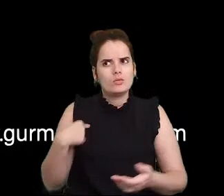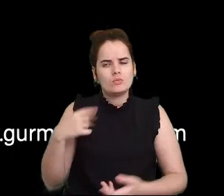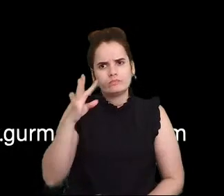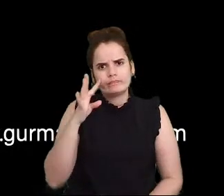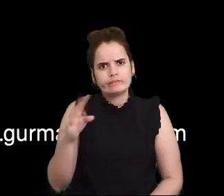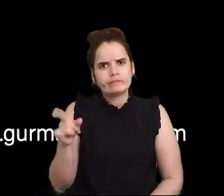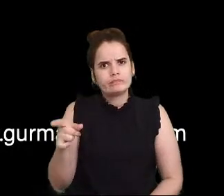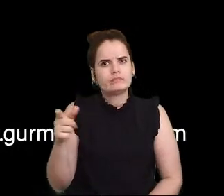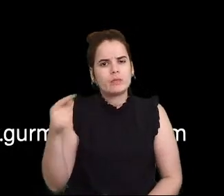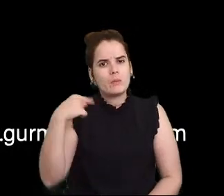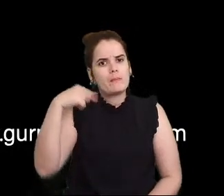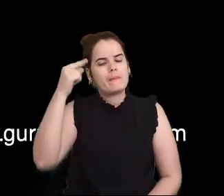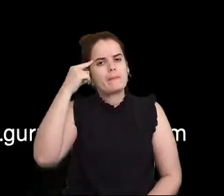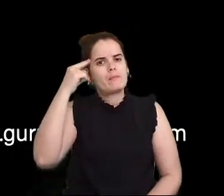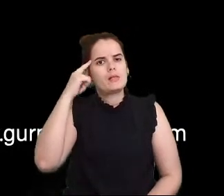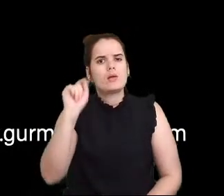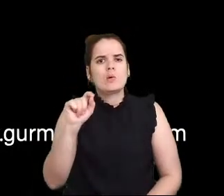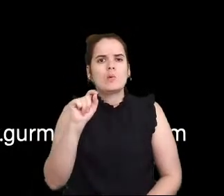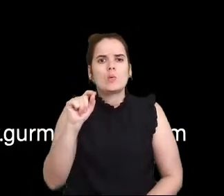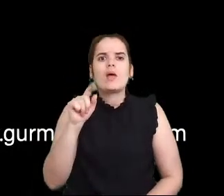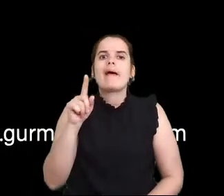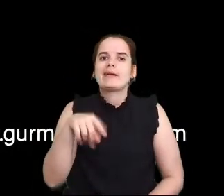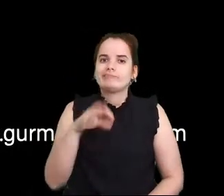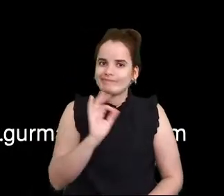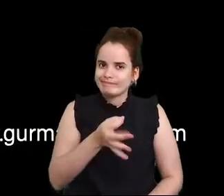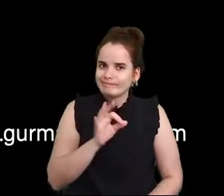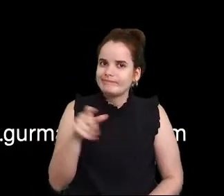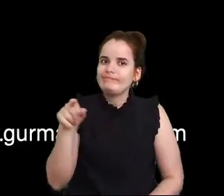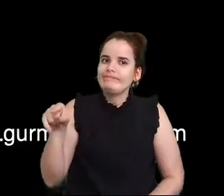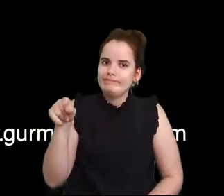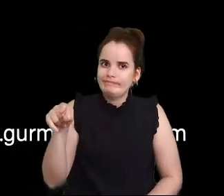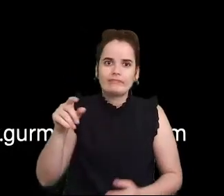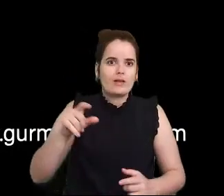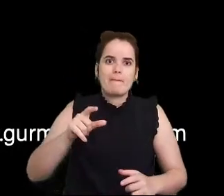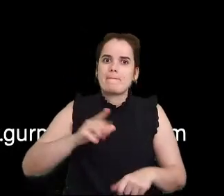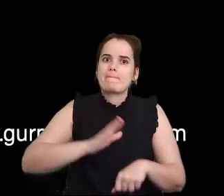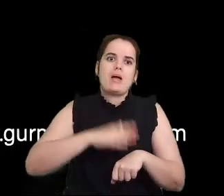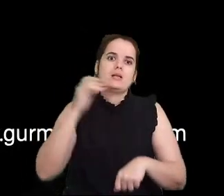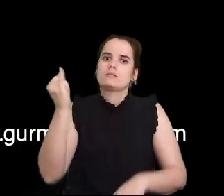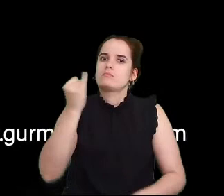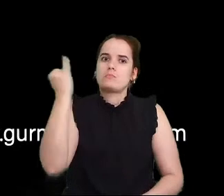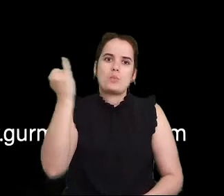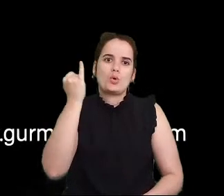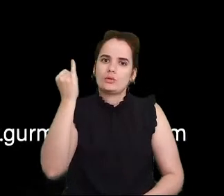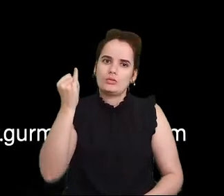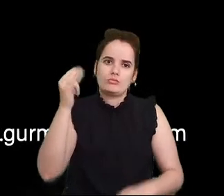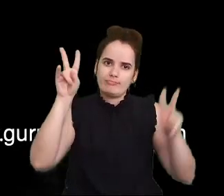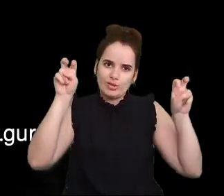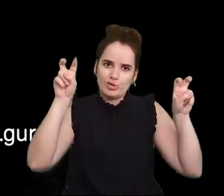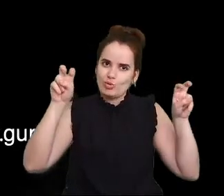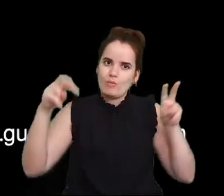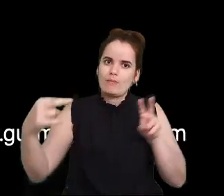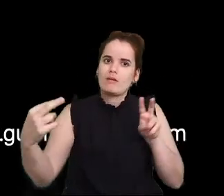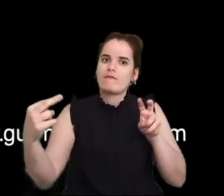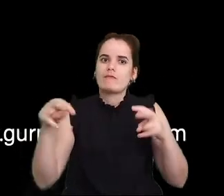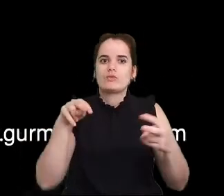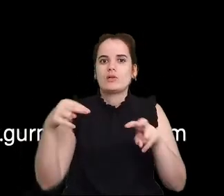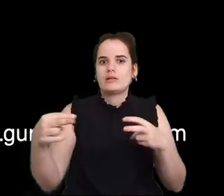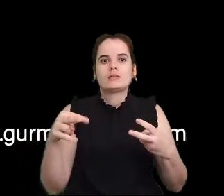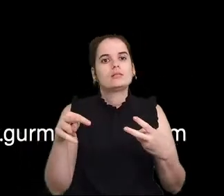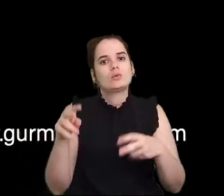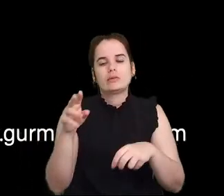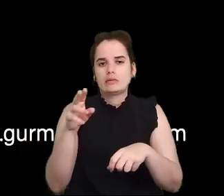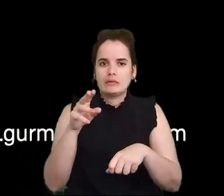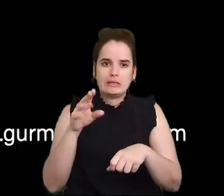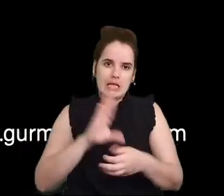of it all, right? We think that you have finding the data and the story is one part